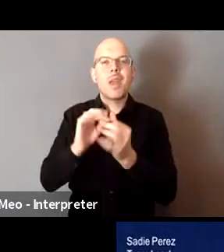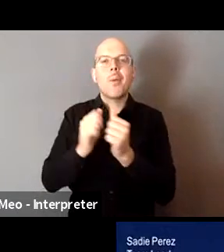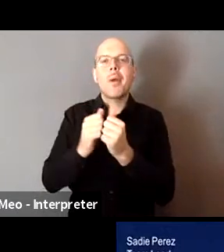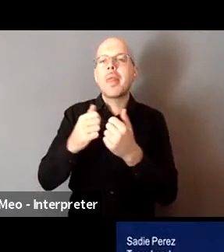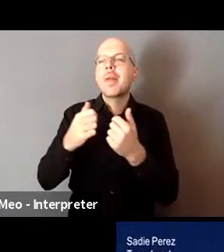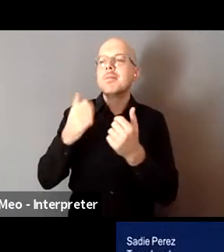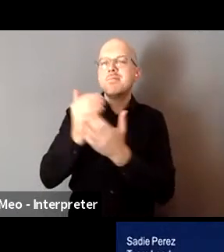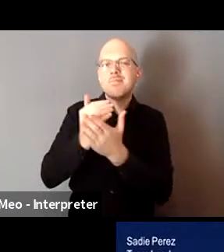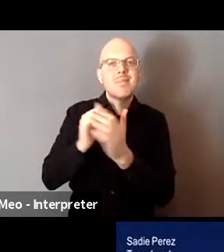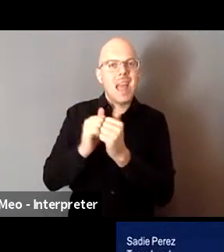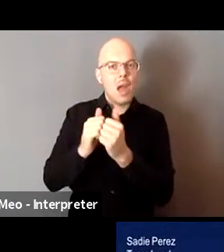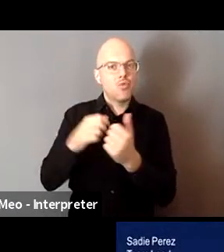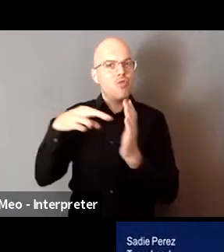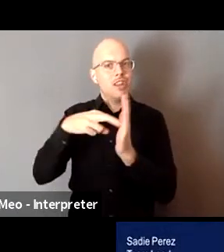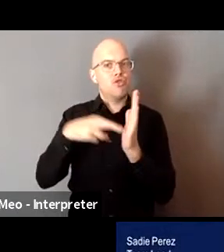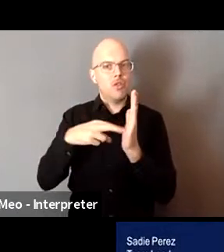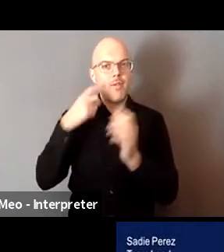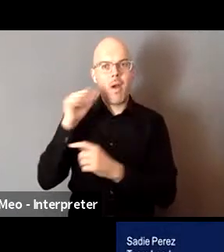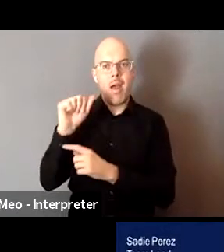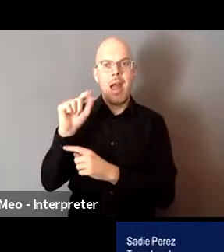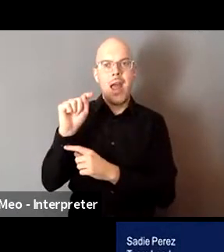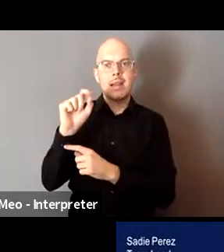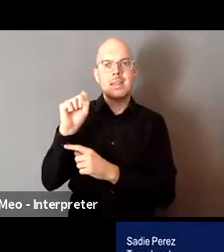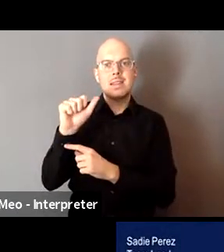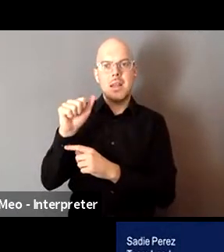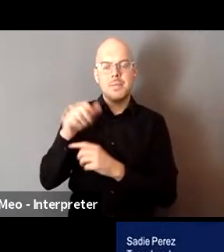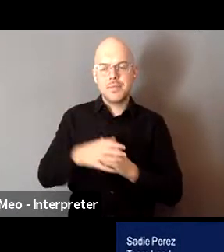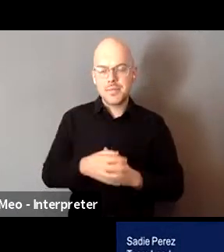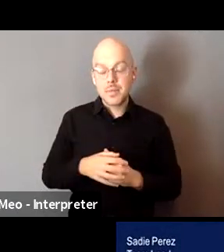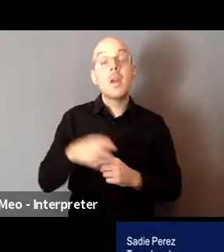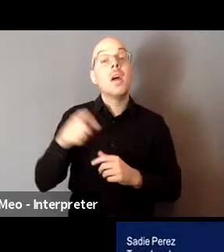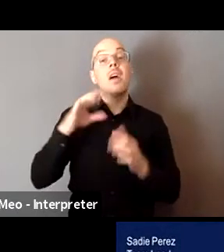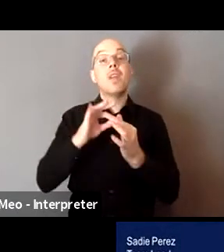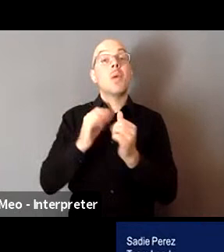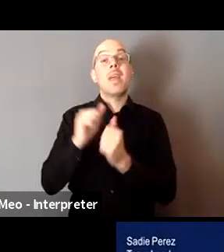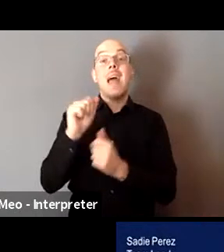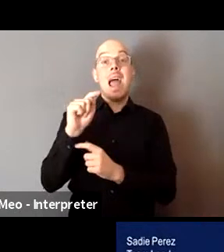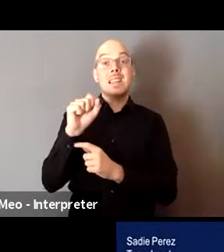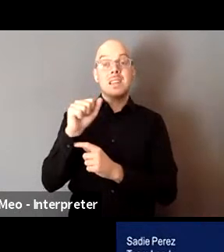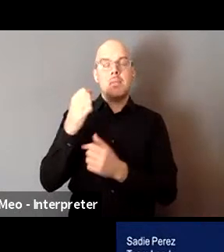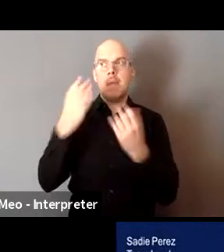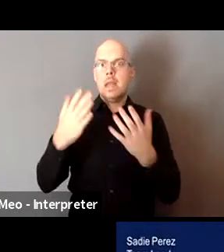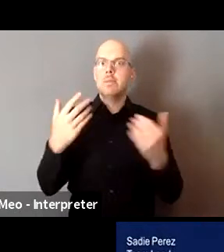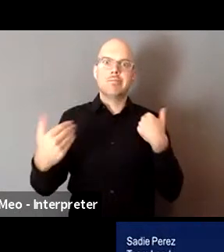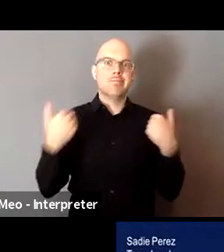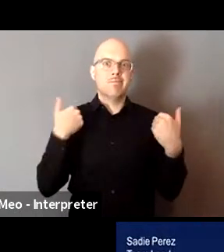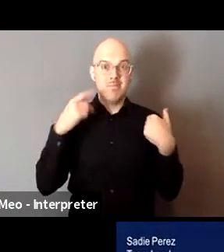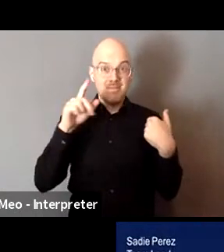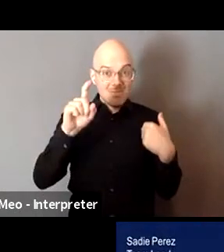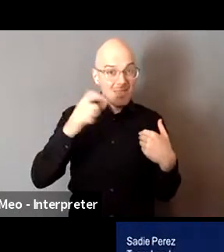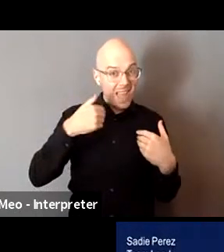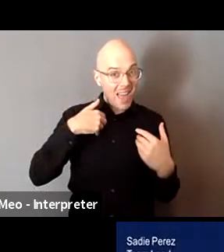we get on the ATSA is, do we have study material? And the FAA does not have study material.